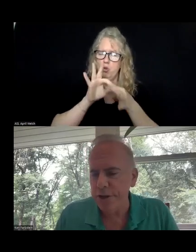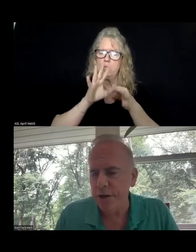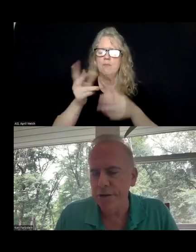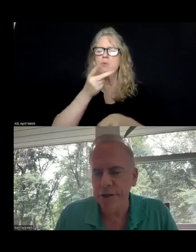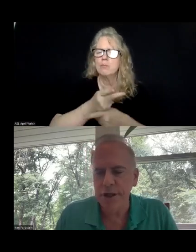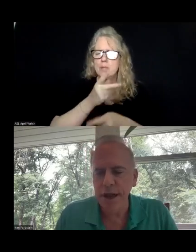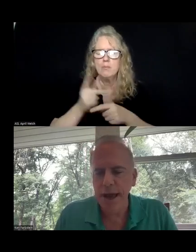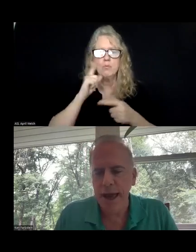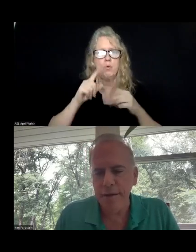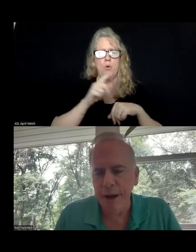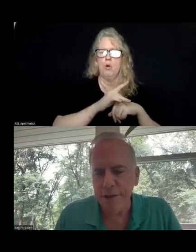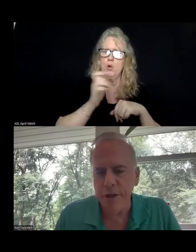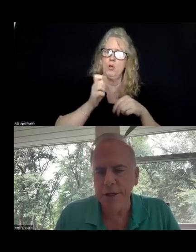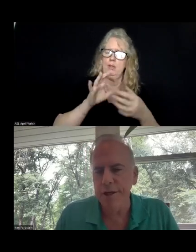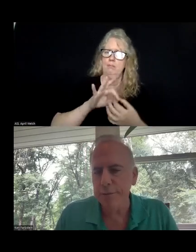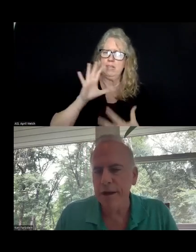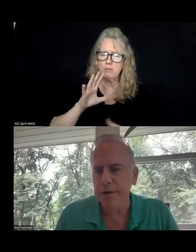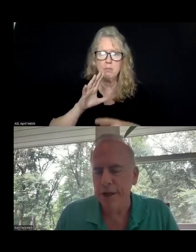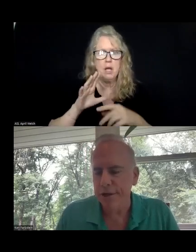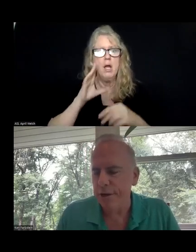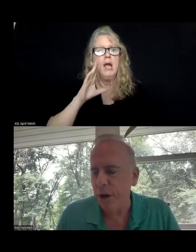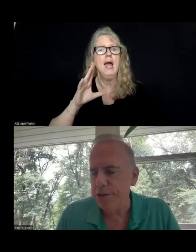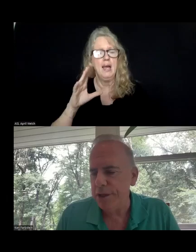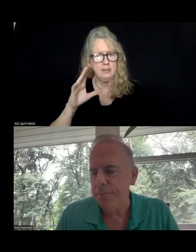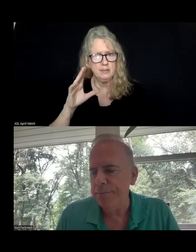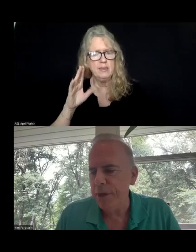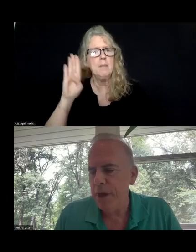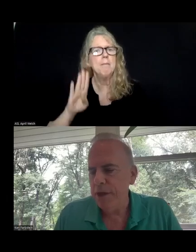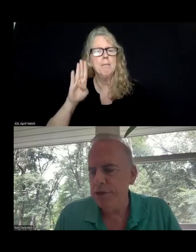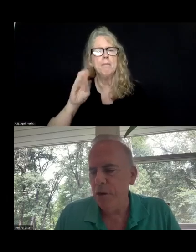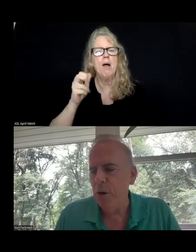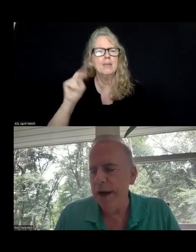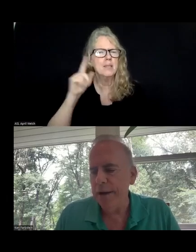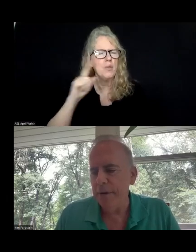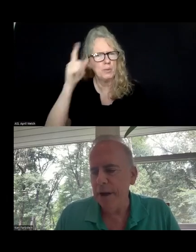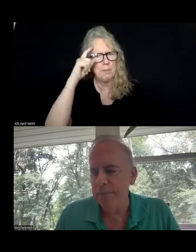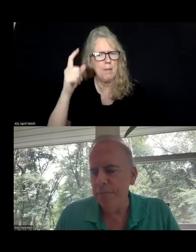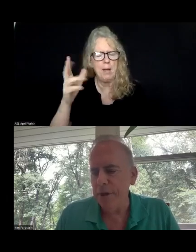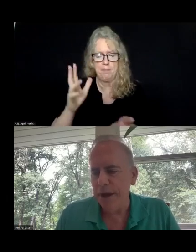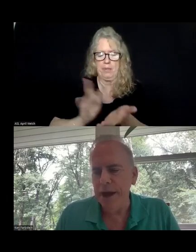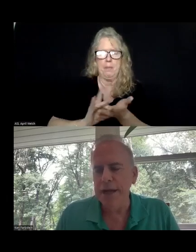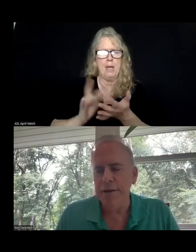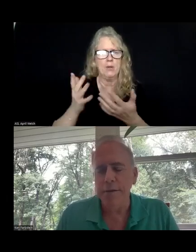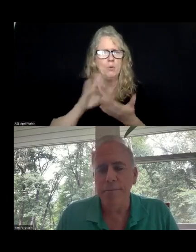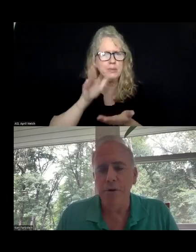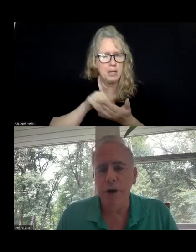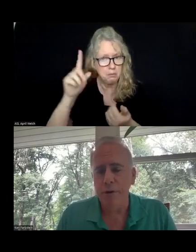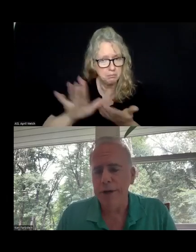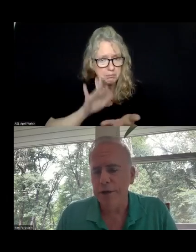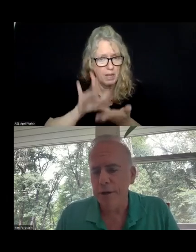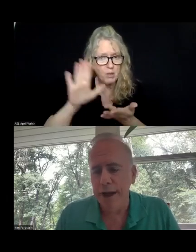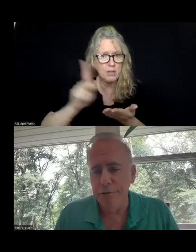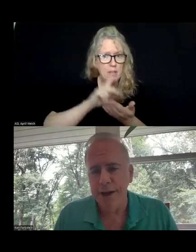for early psychosis at Beth Israel Deaconess Medical Center in Boston. So I contacted the